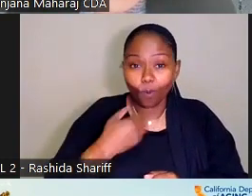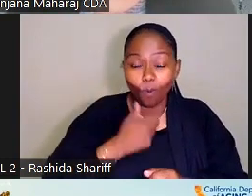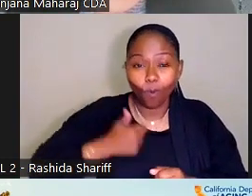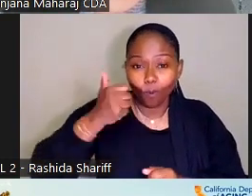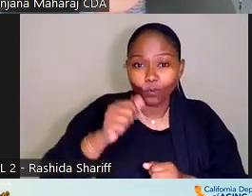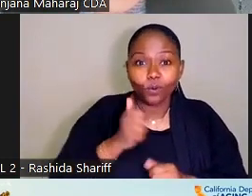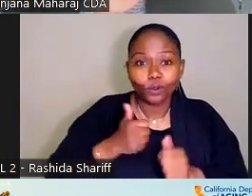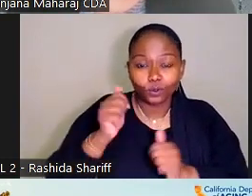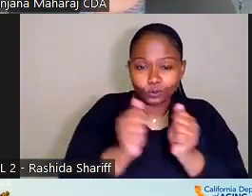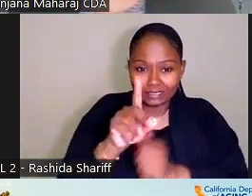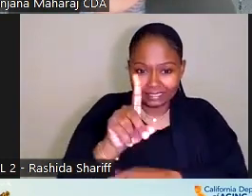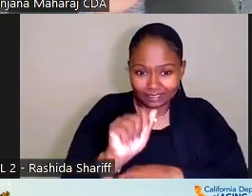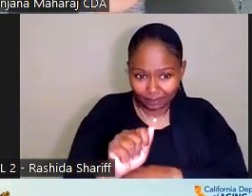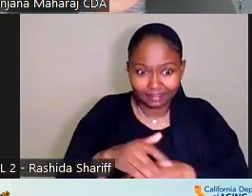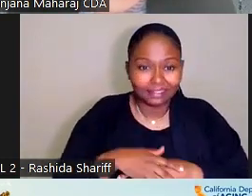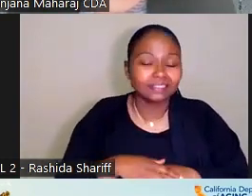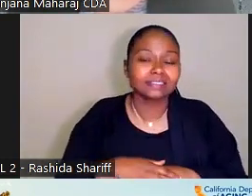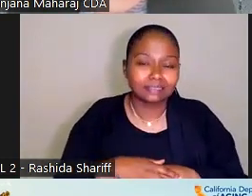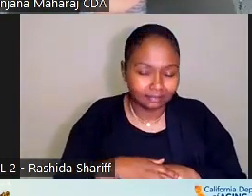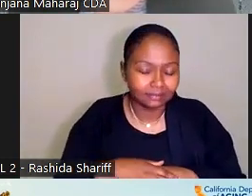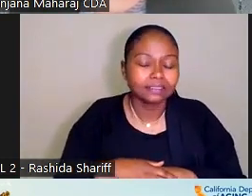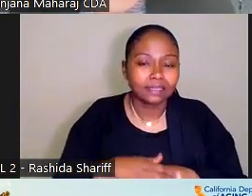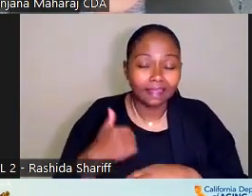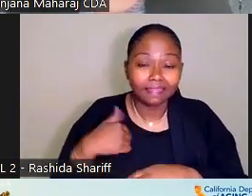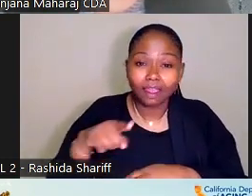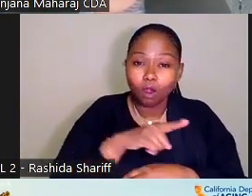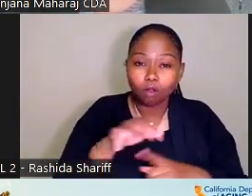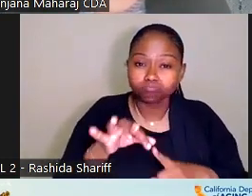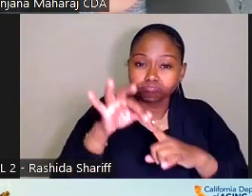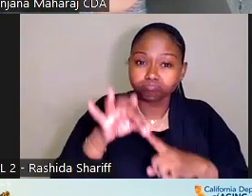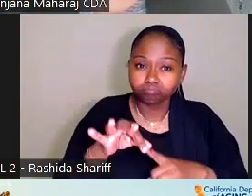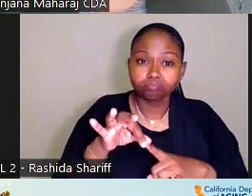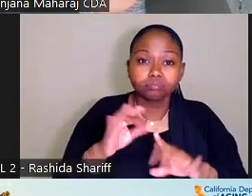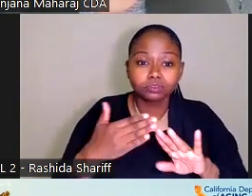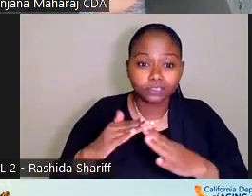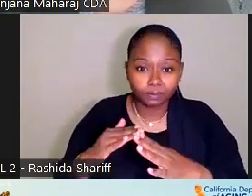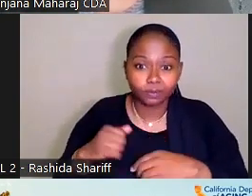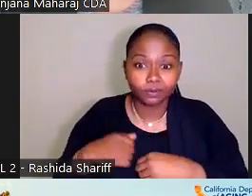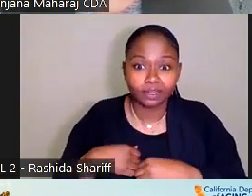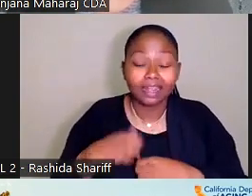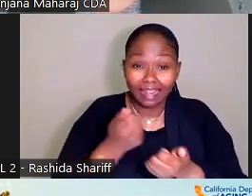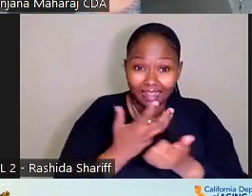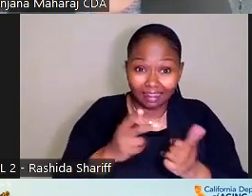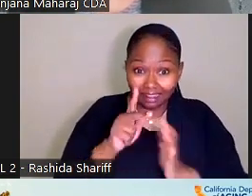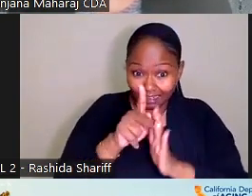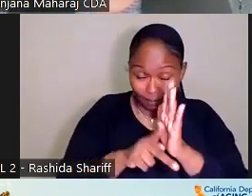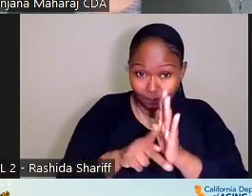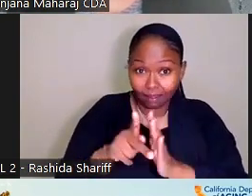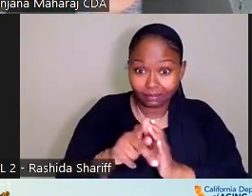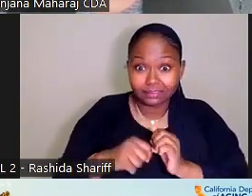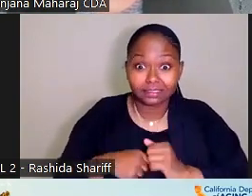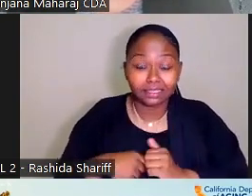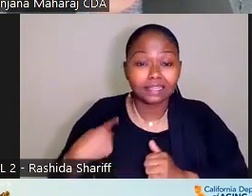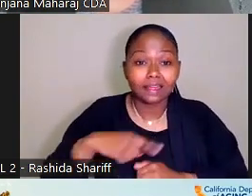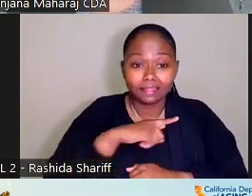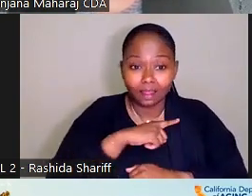many overlapping interests, they are distinct communities, and any policies that are observed or recommended by this council should